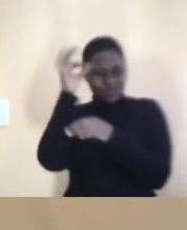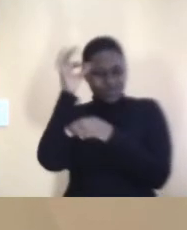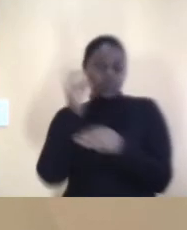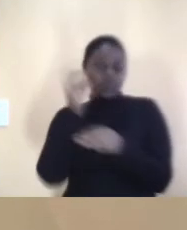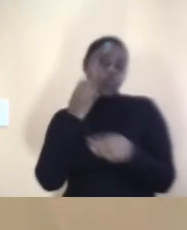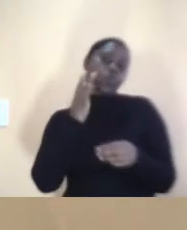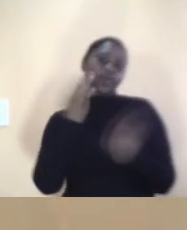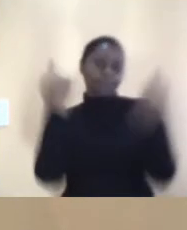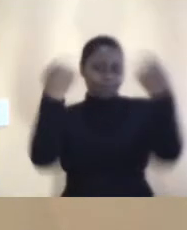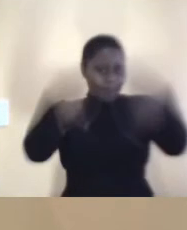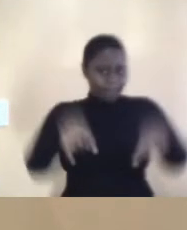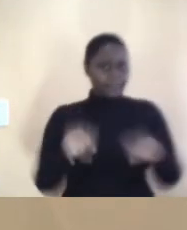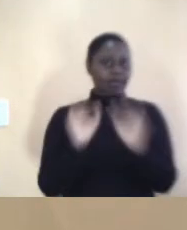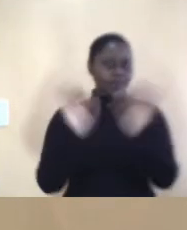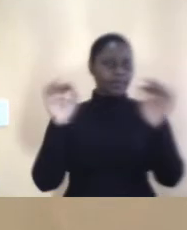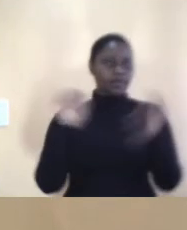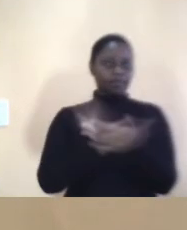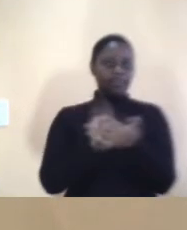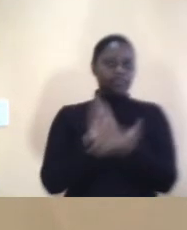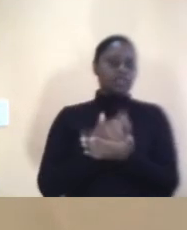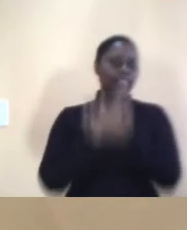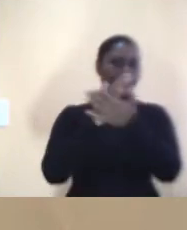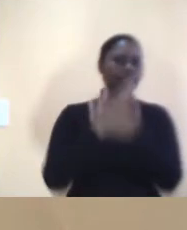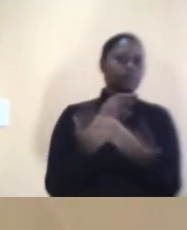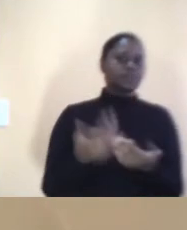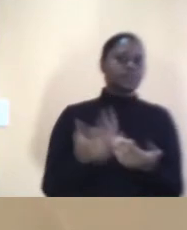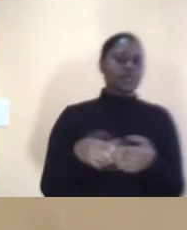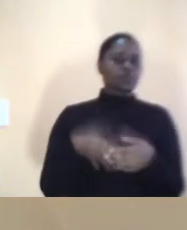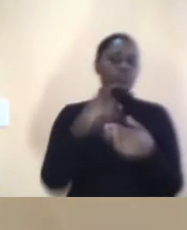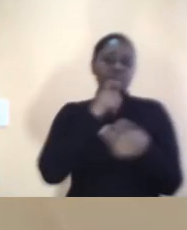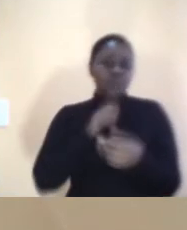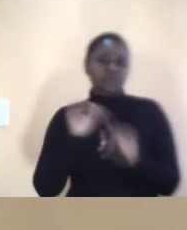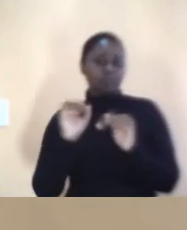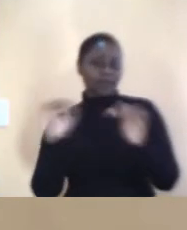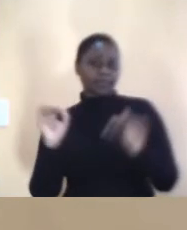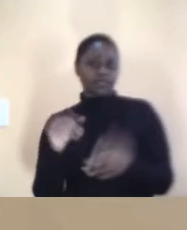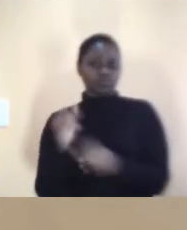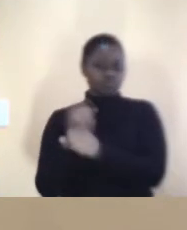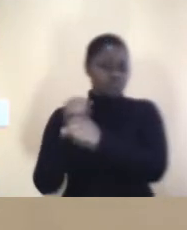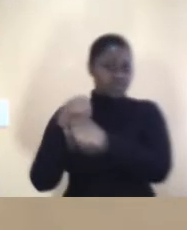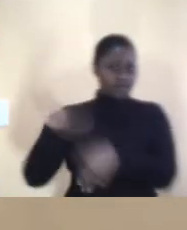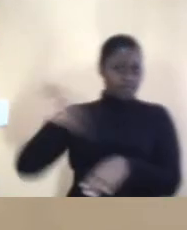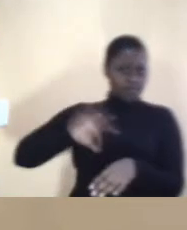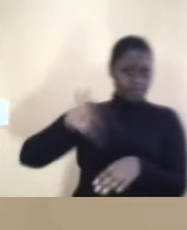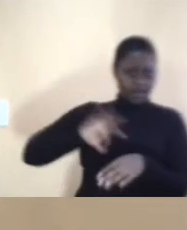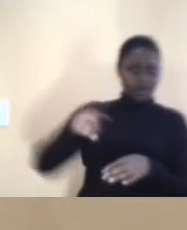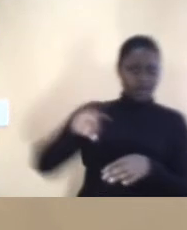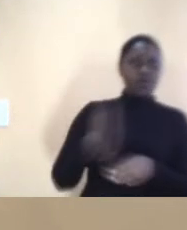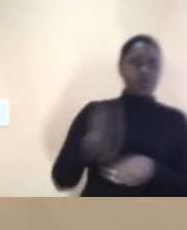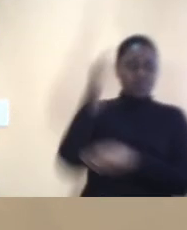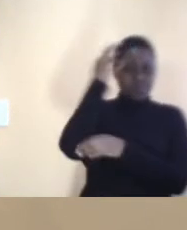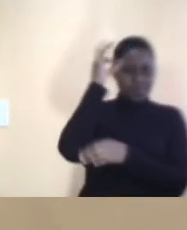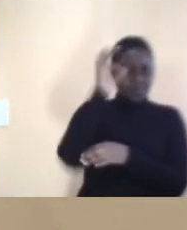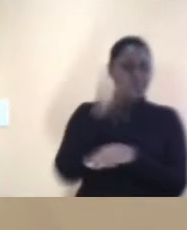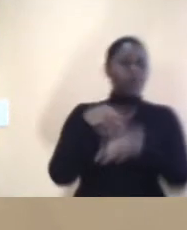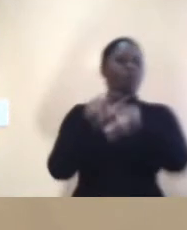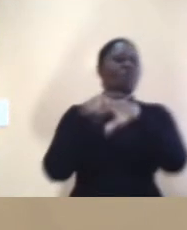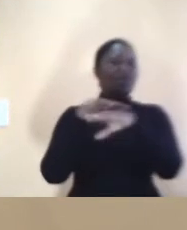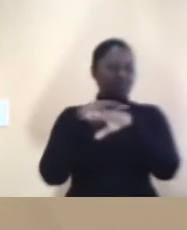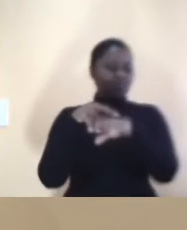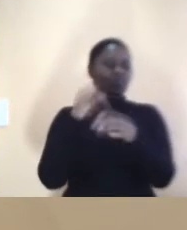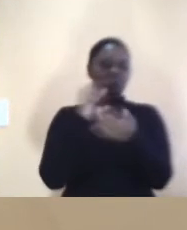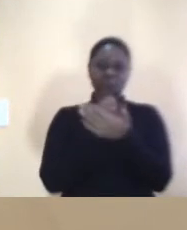sesifikile kubantu kuyofanele sibasize, kuyofanele sibasebenzise ekutheni bakwazi ukuhlomula. Uhulumeni obandlululwa ngempela-ke owenza